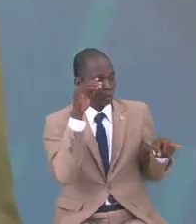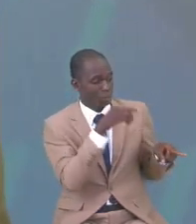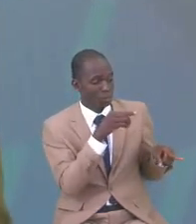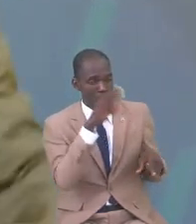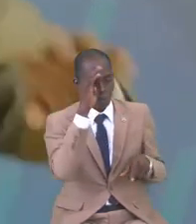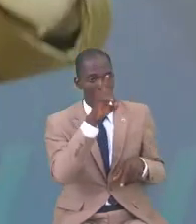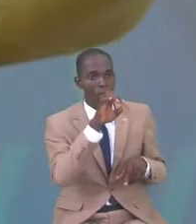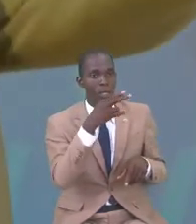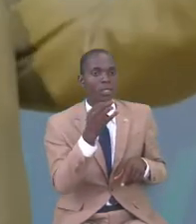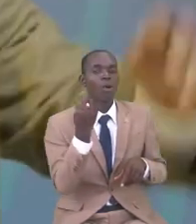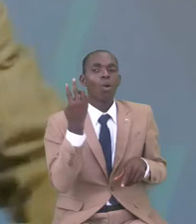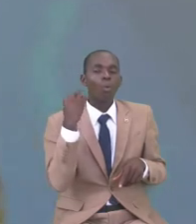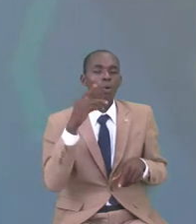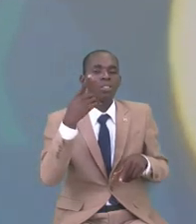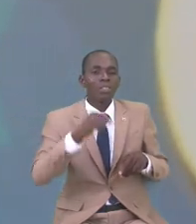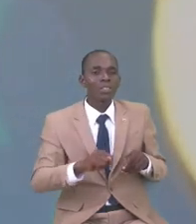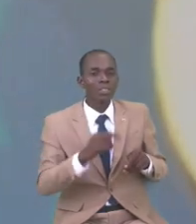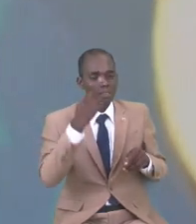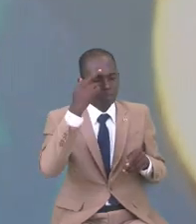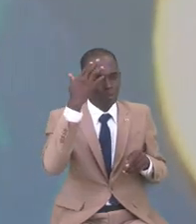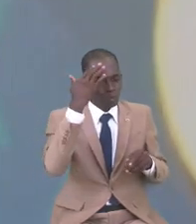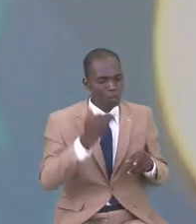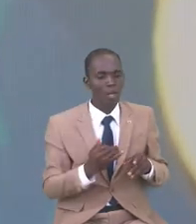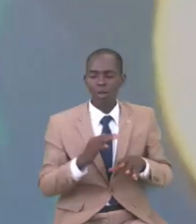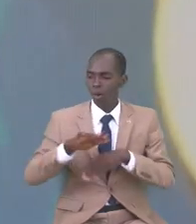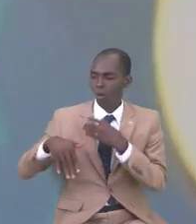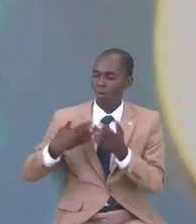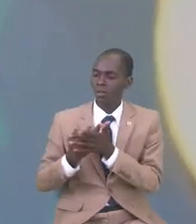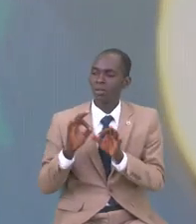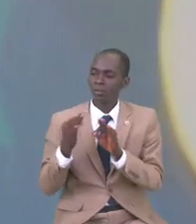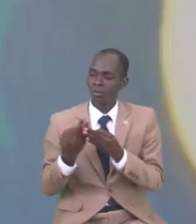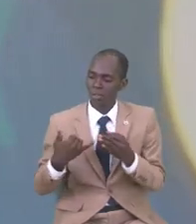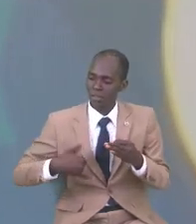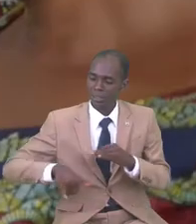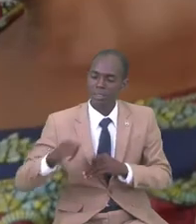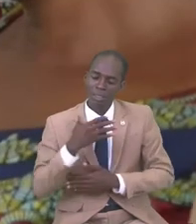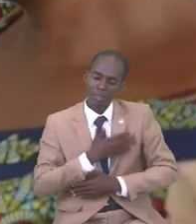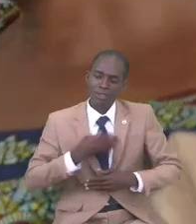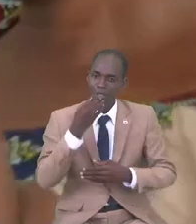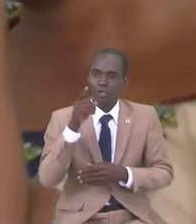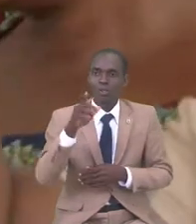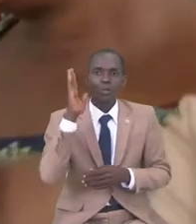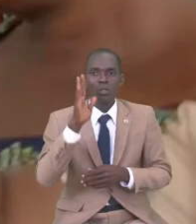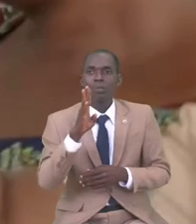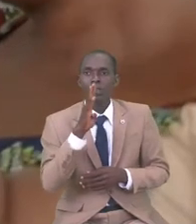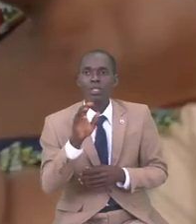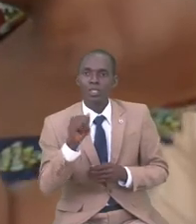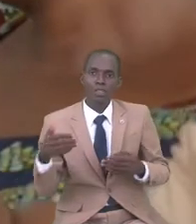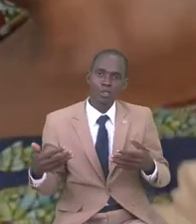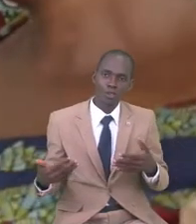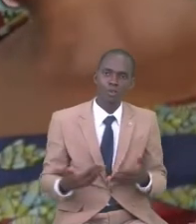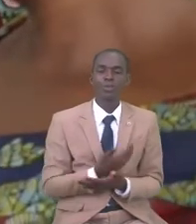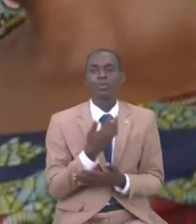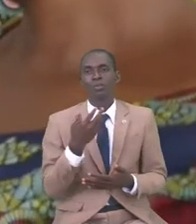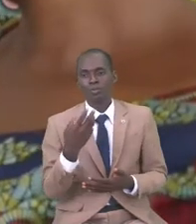of provision for that whole family. You'll be a new source. And through